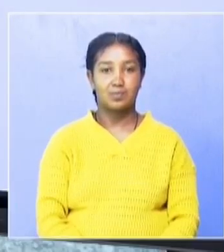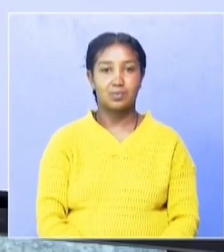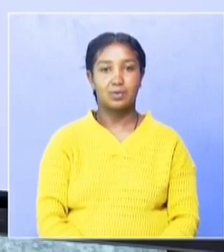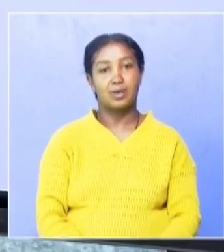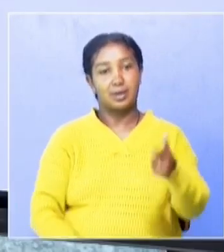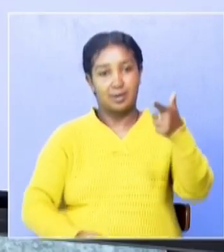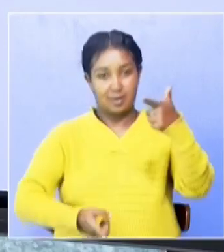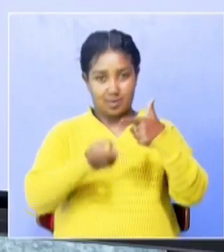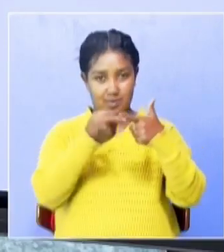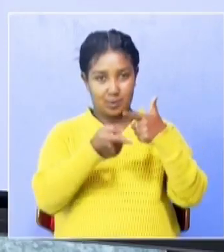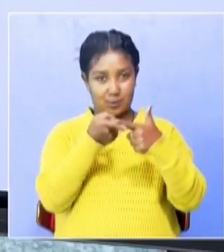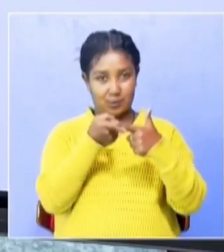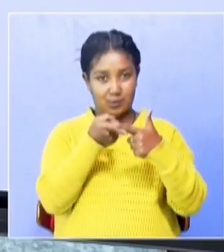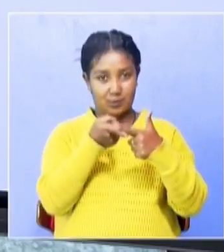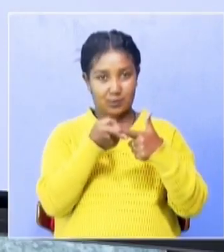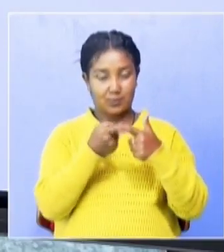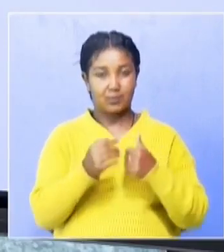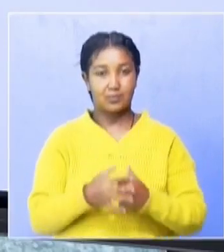Number 2.